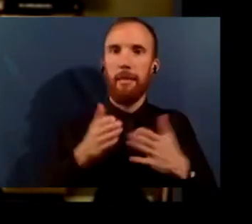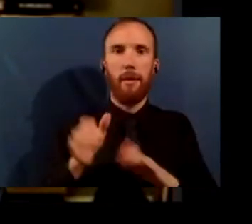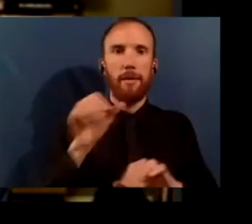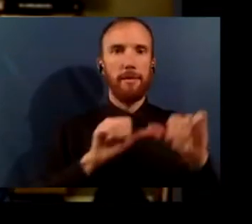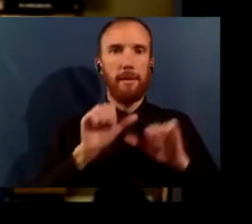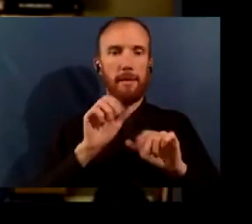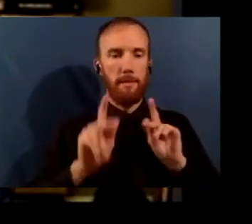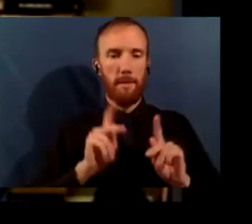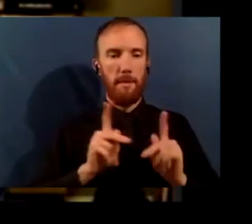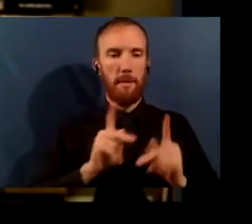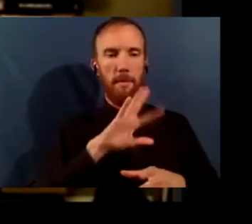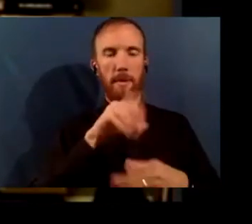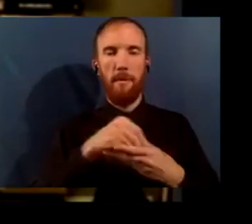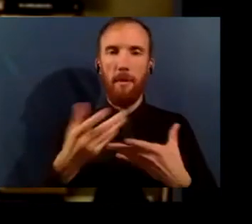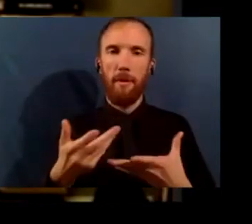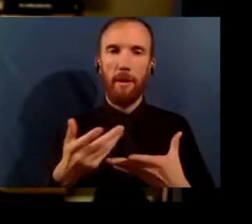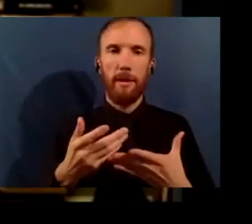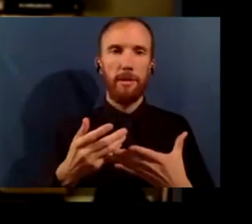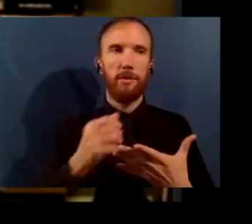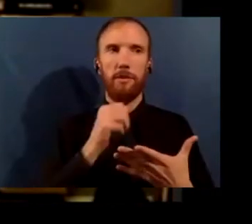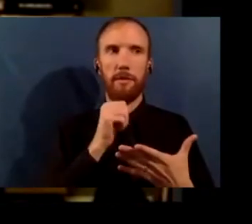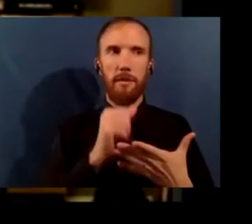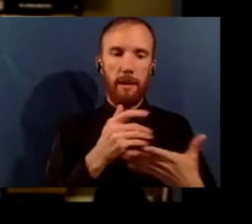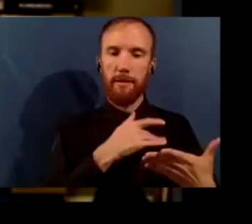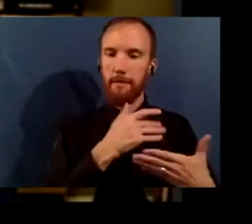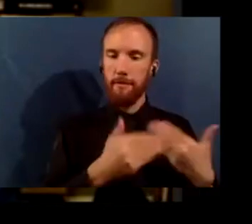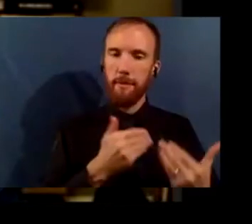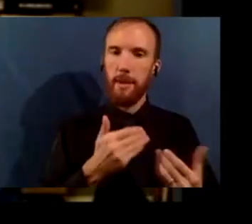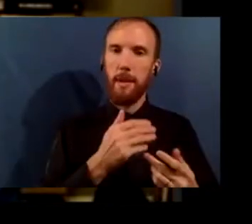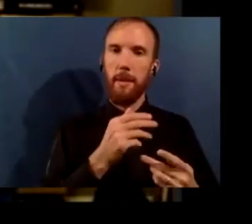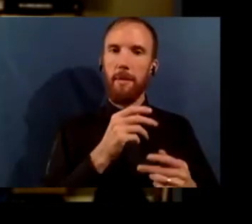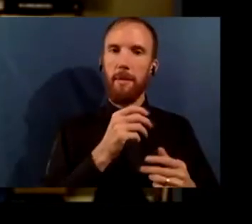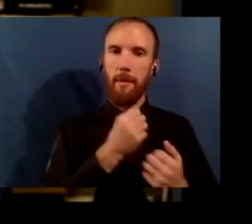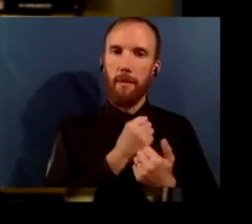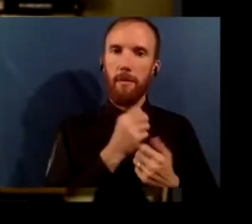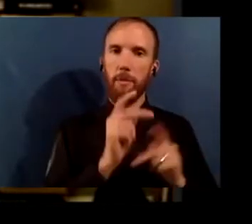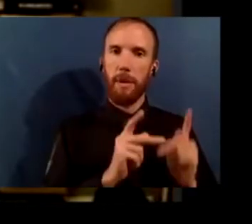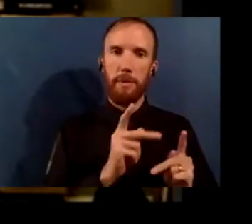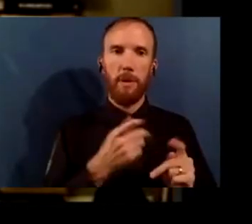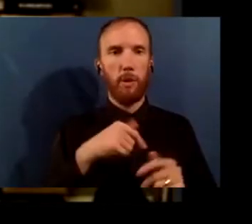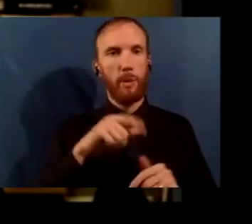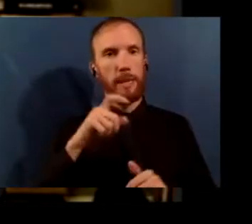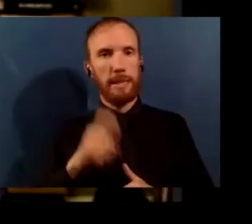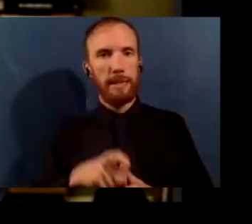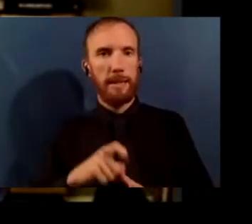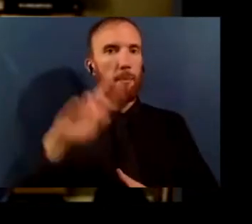people. We need political trust. They just bond on masculinity.